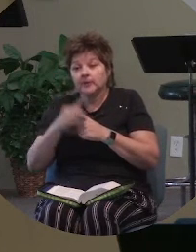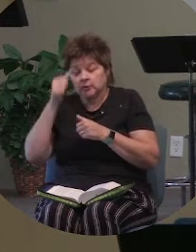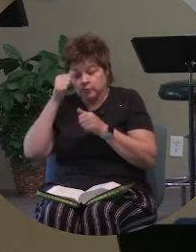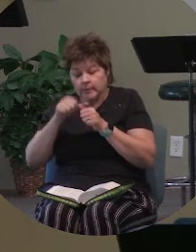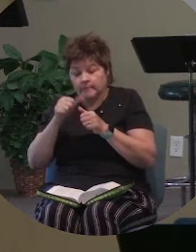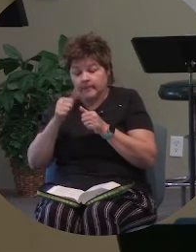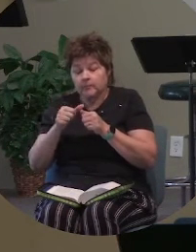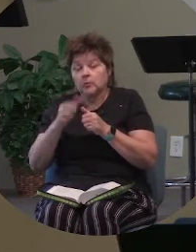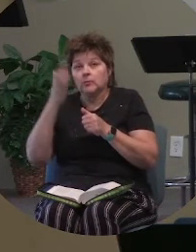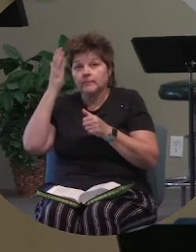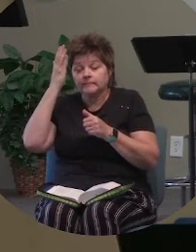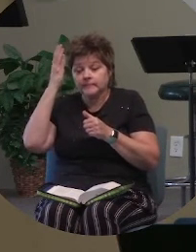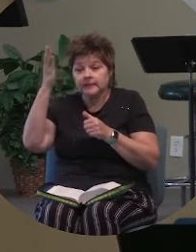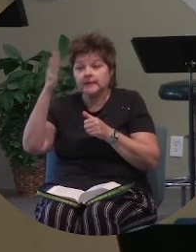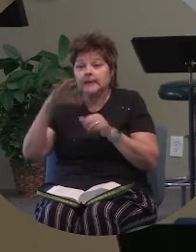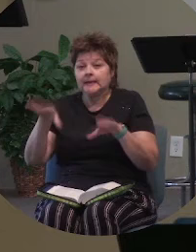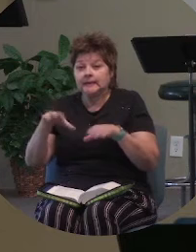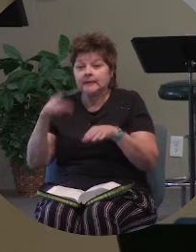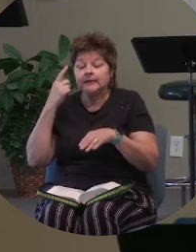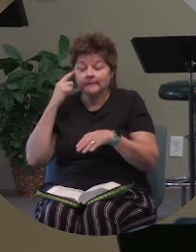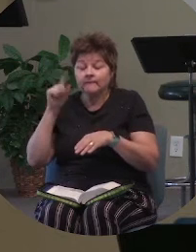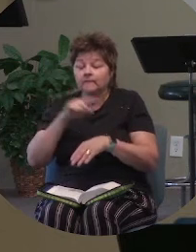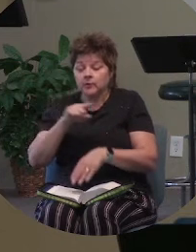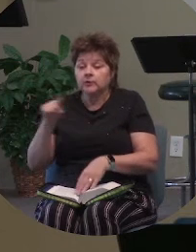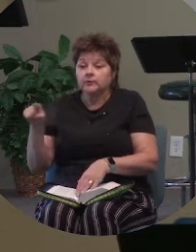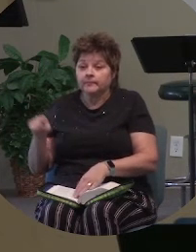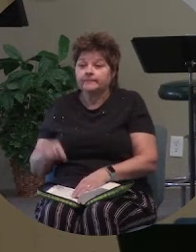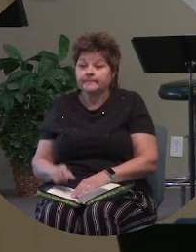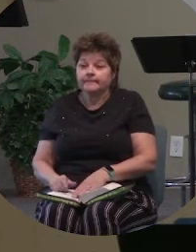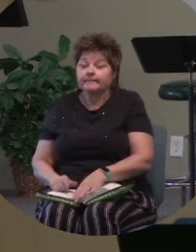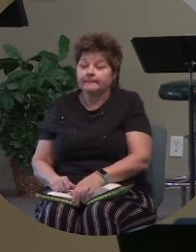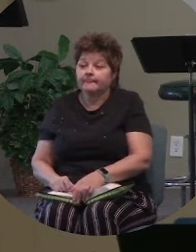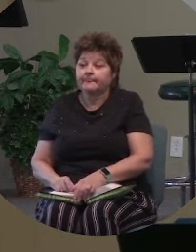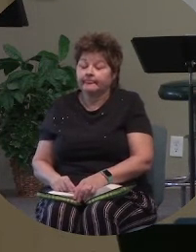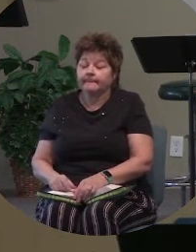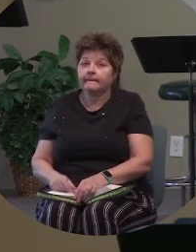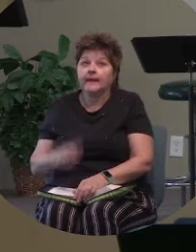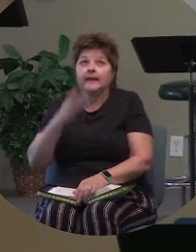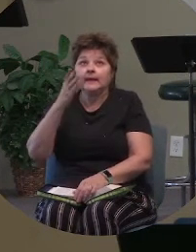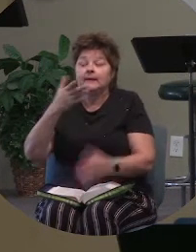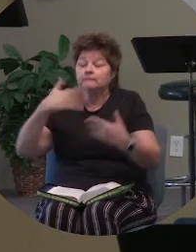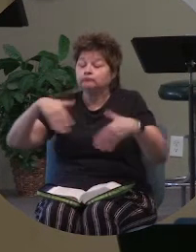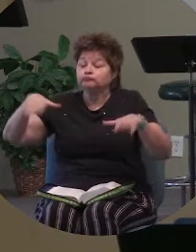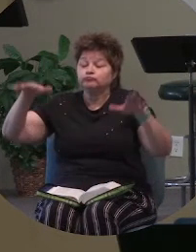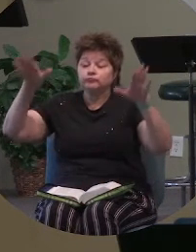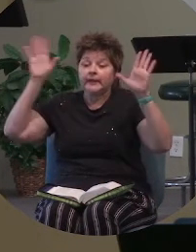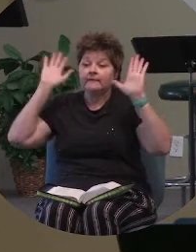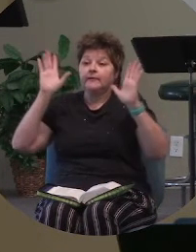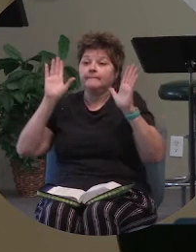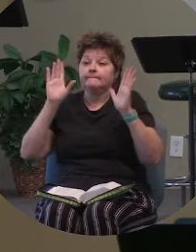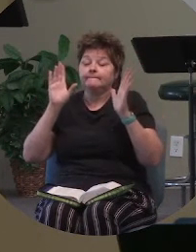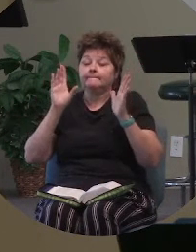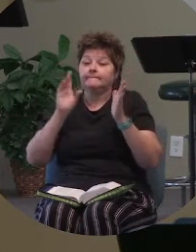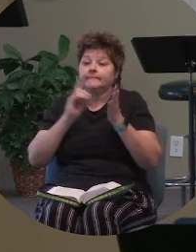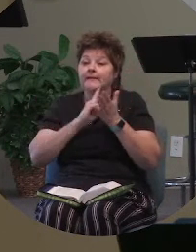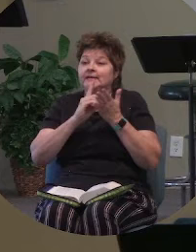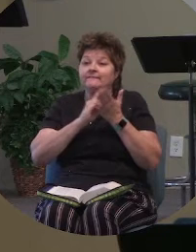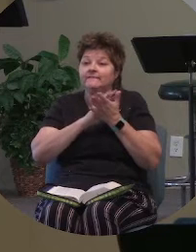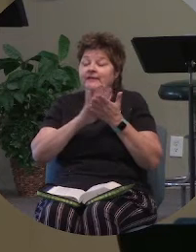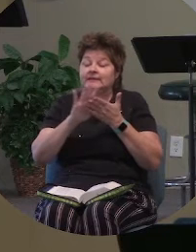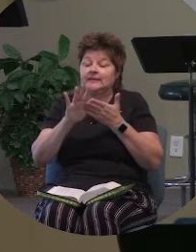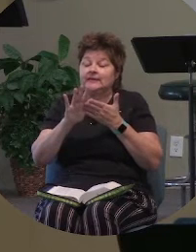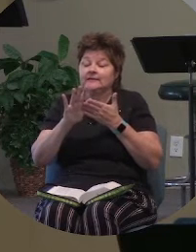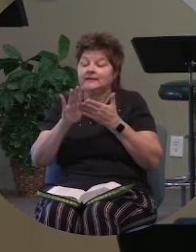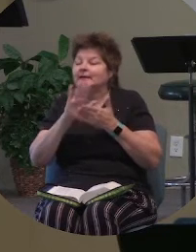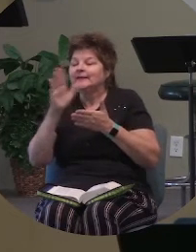what I did for you, that I gave up divinity. He never stopped being divinity.